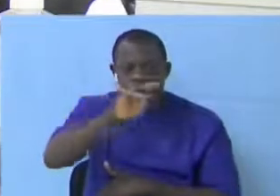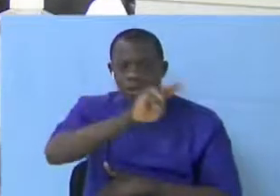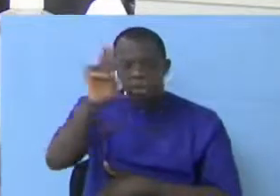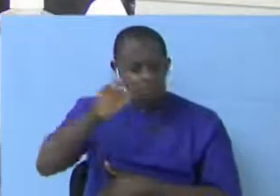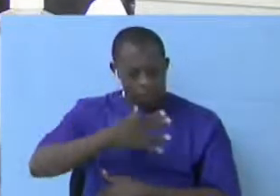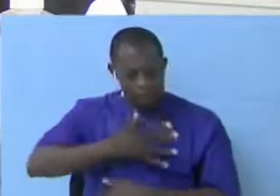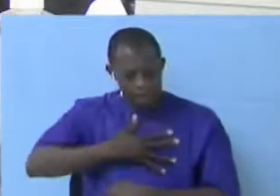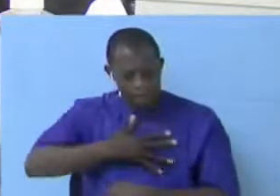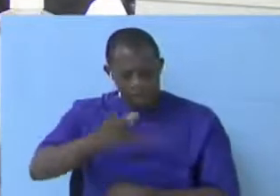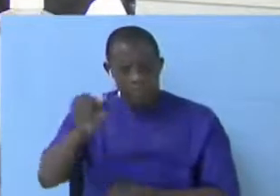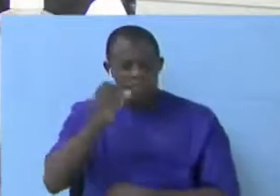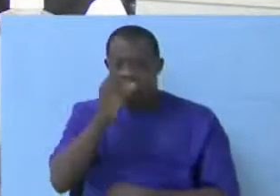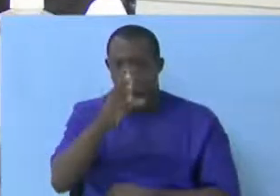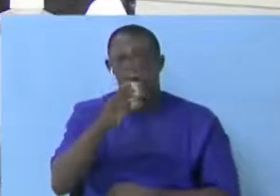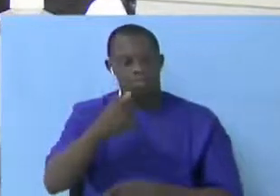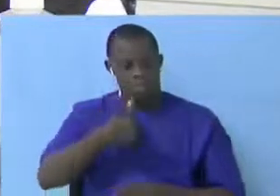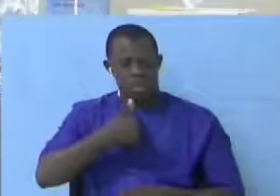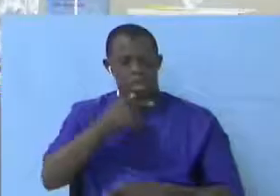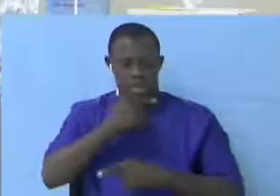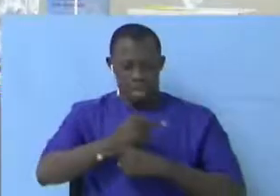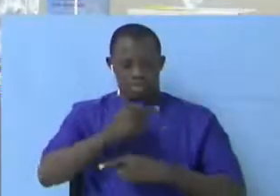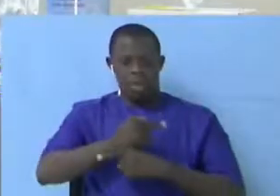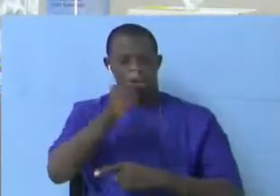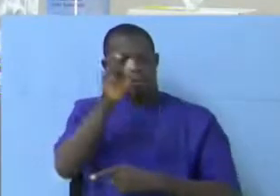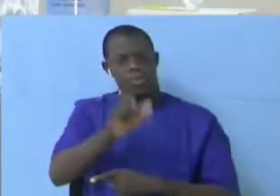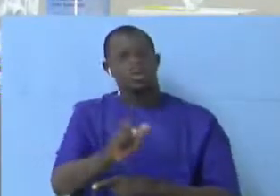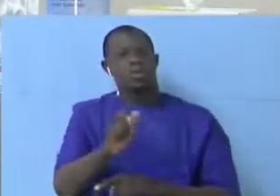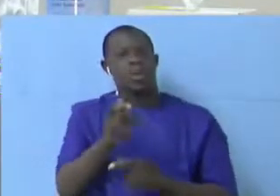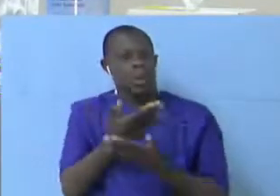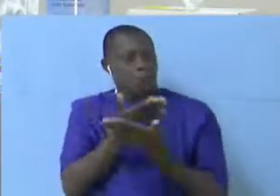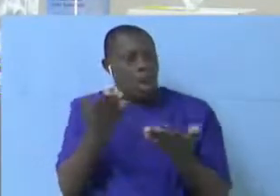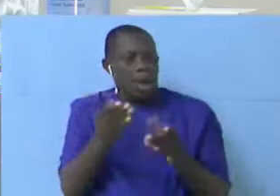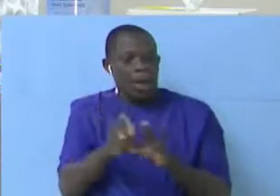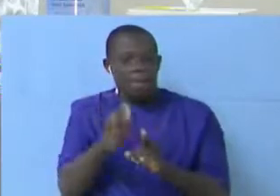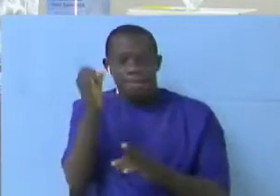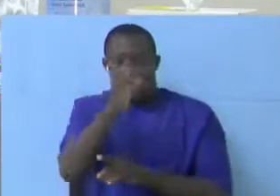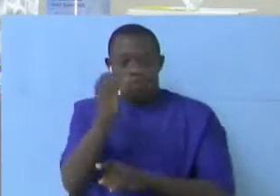feel in my body, yeah, I mean, the attention was extraordinary.